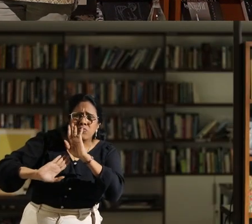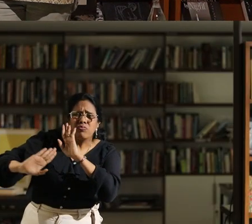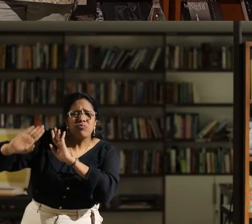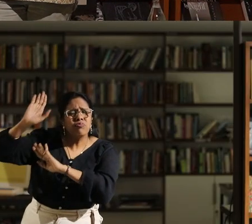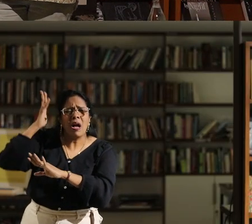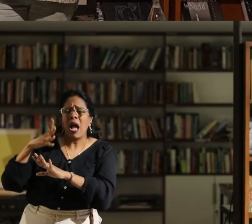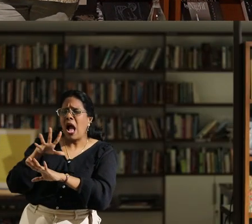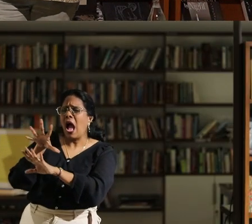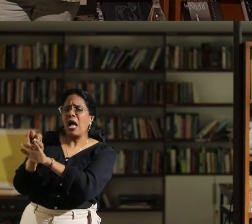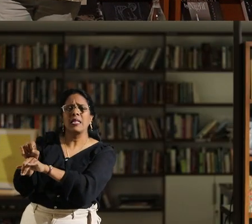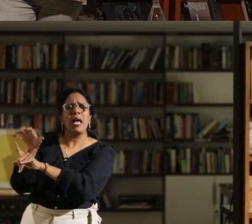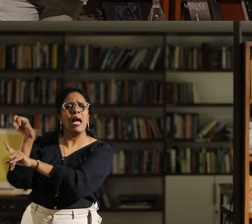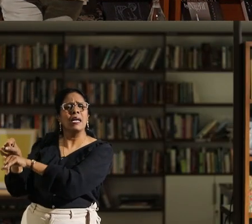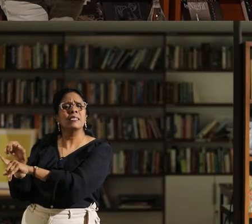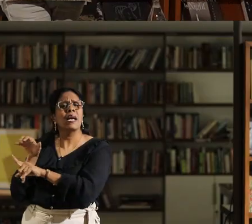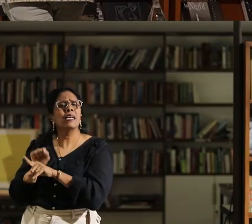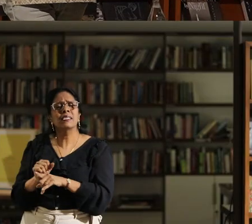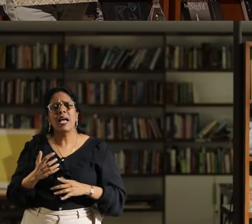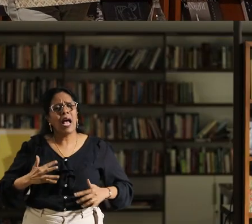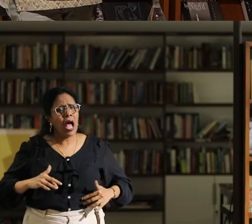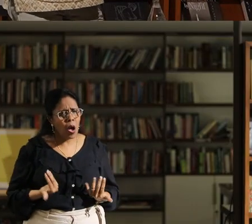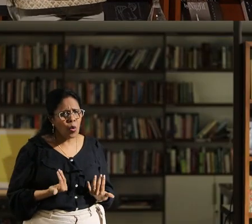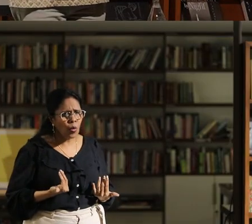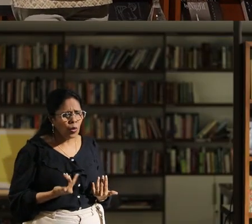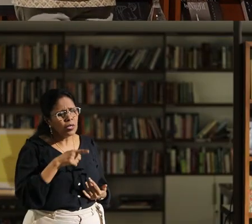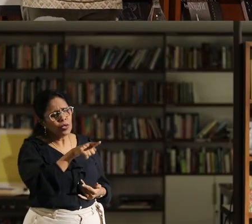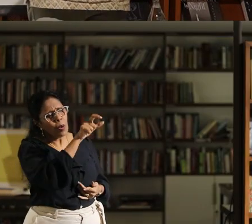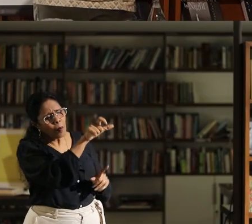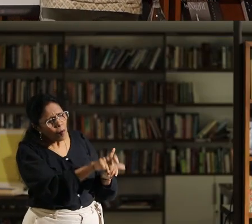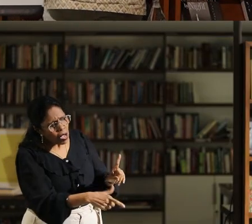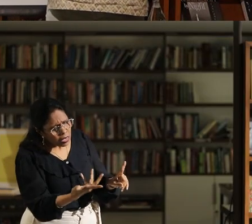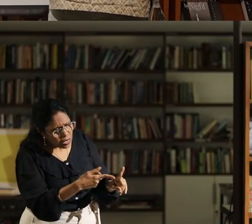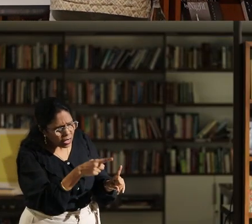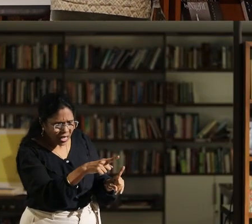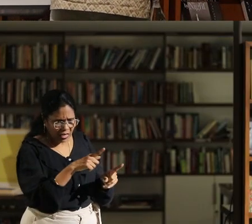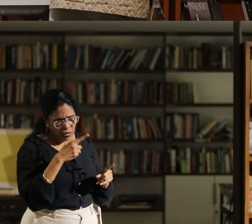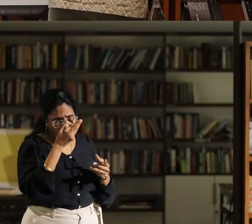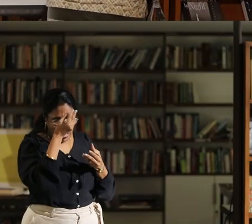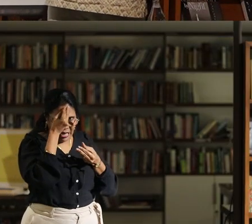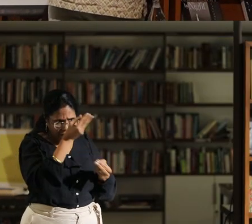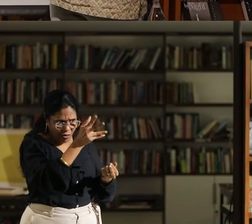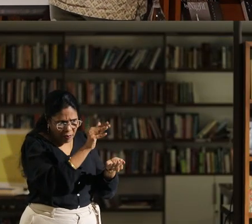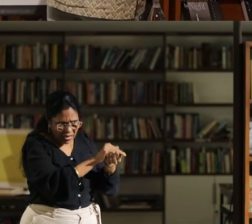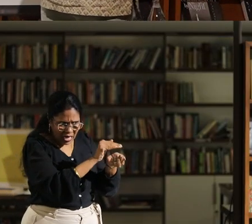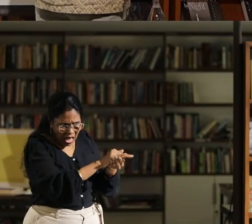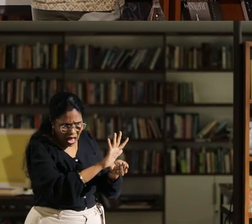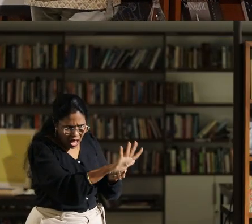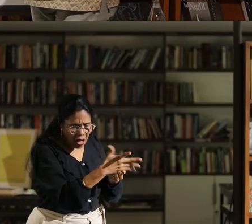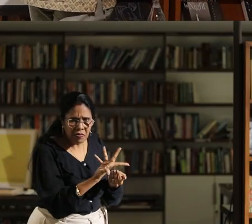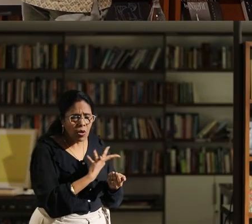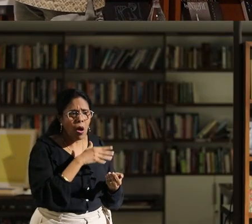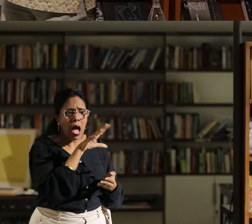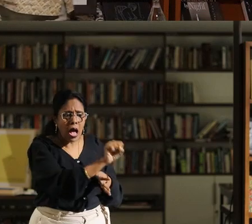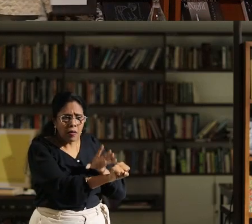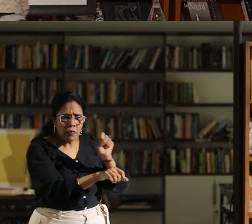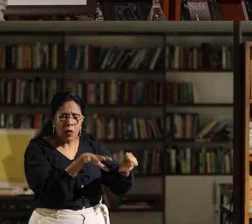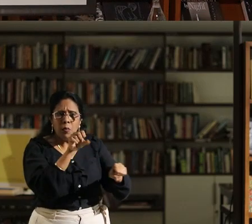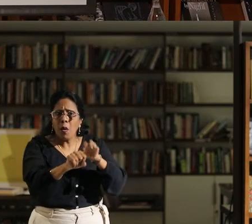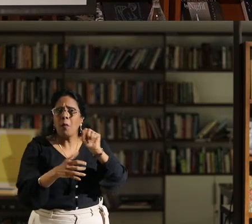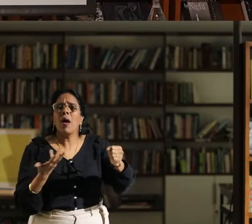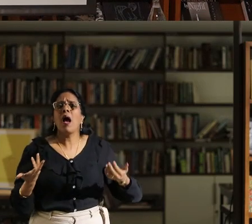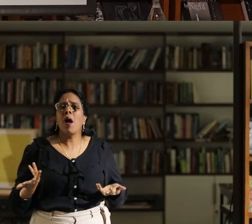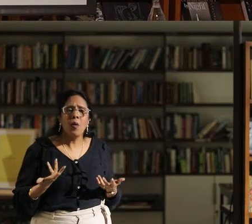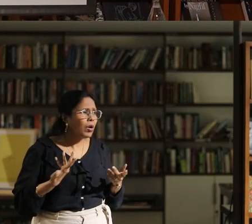from the past? It's not that people wouldn't know, but how do you locate that person who has that information? So those days I'd